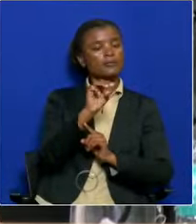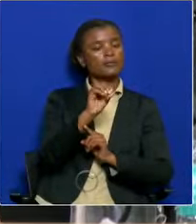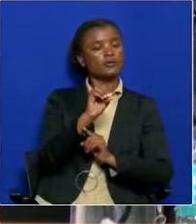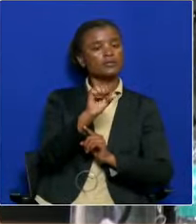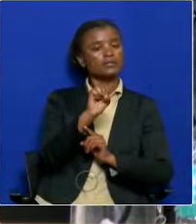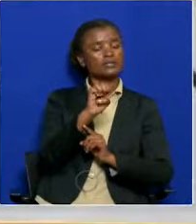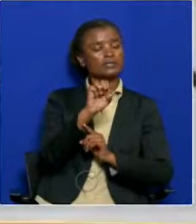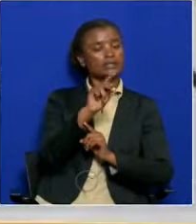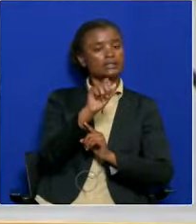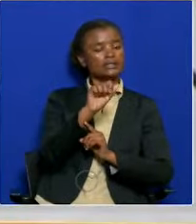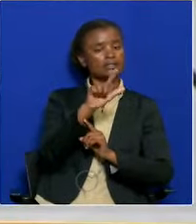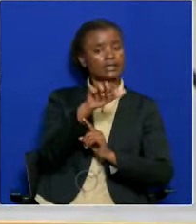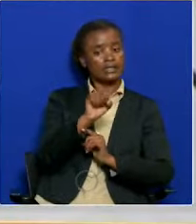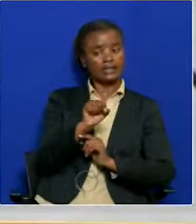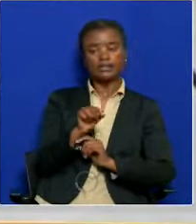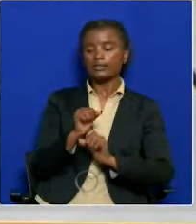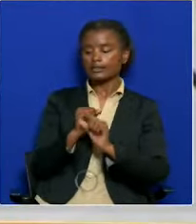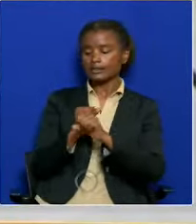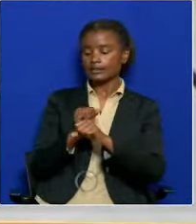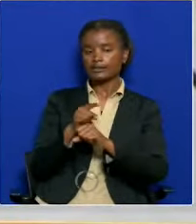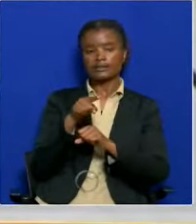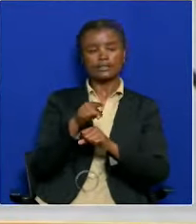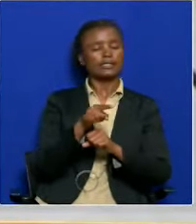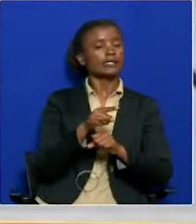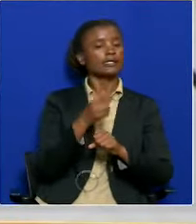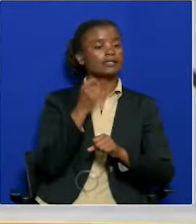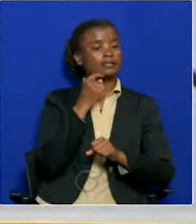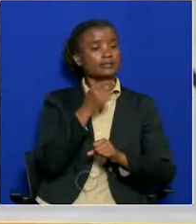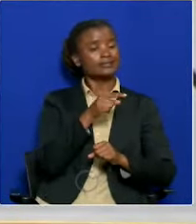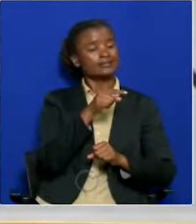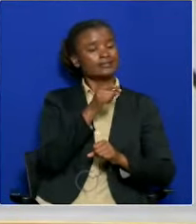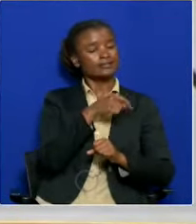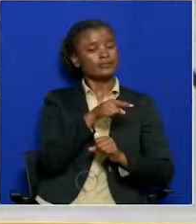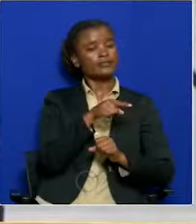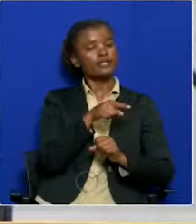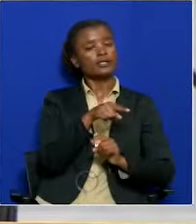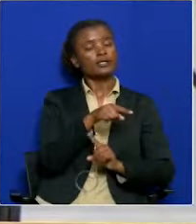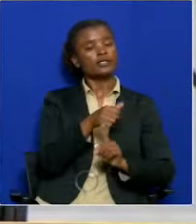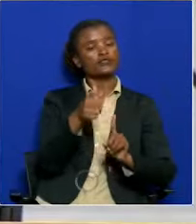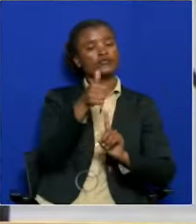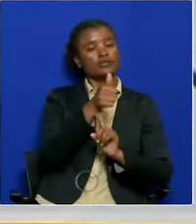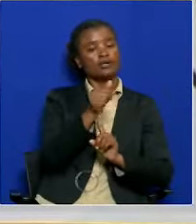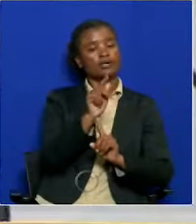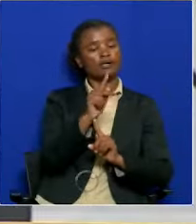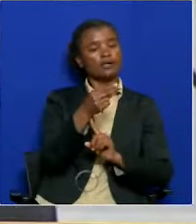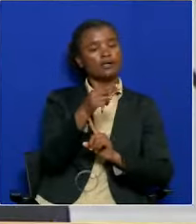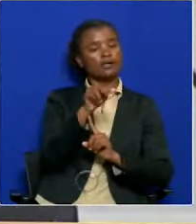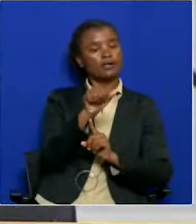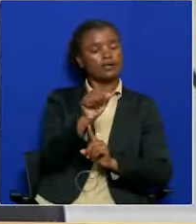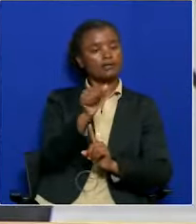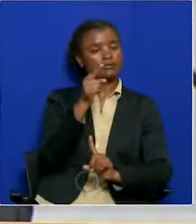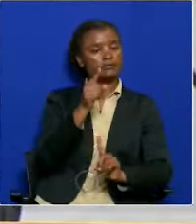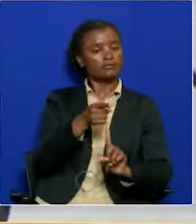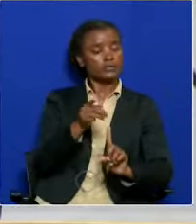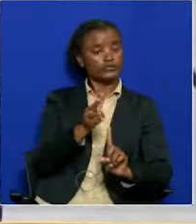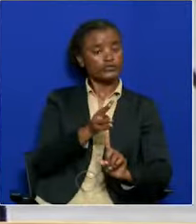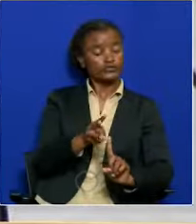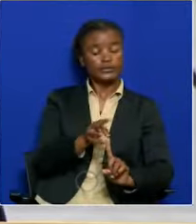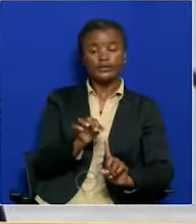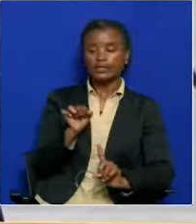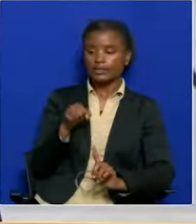disciplinary. General Khan's disciplinary. Yes, Yeah, as I indicated on my statement, we will talk